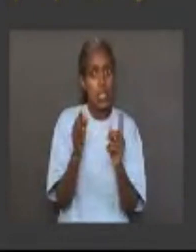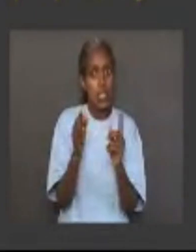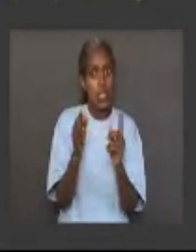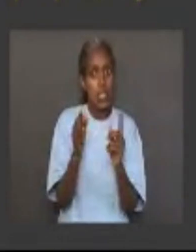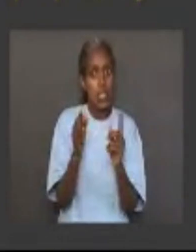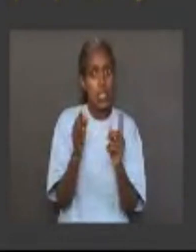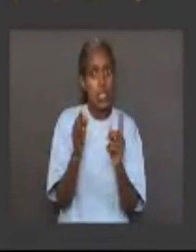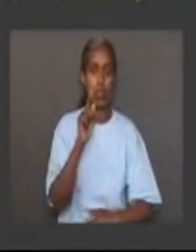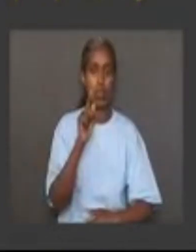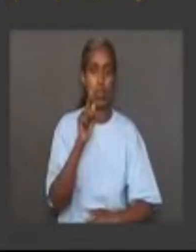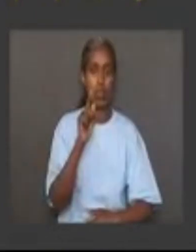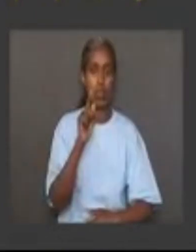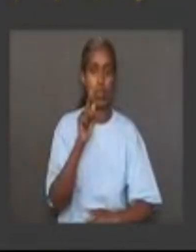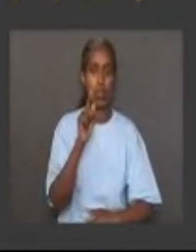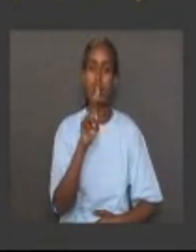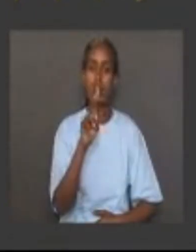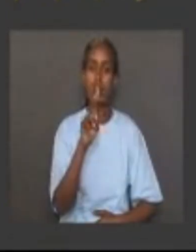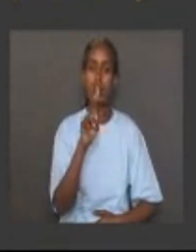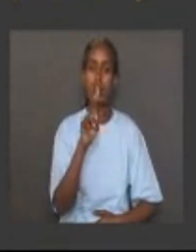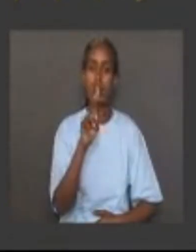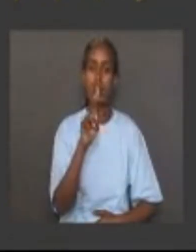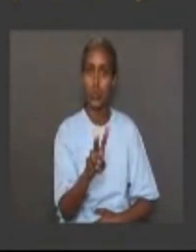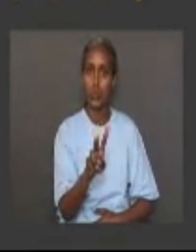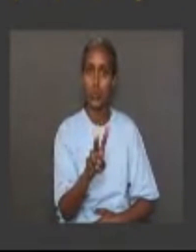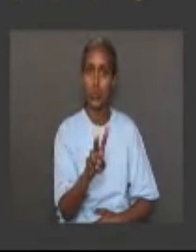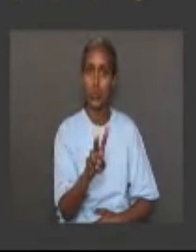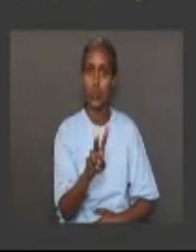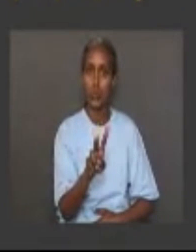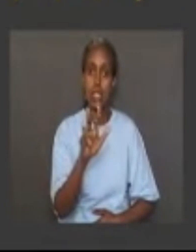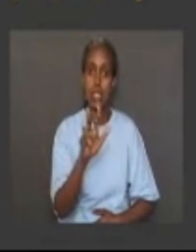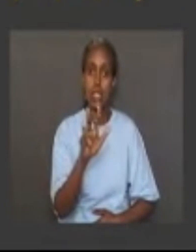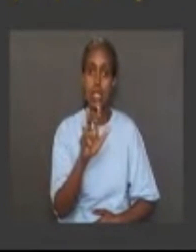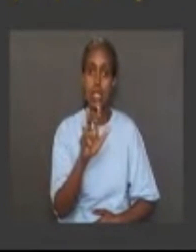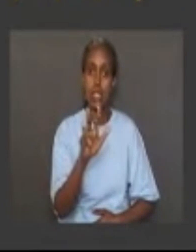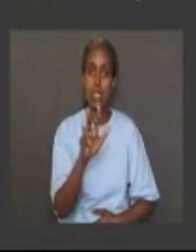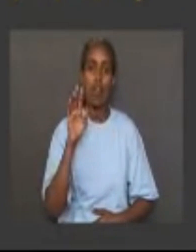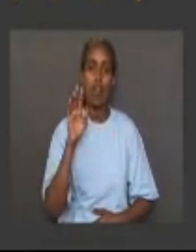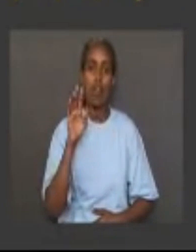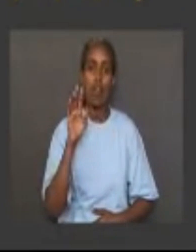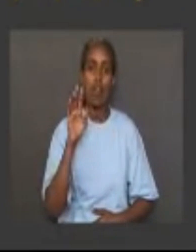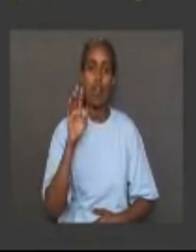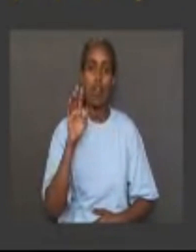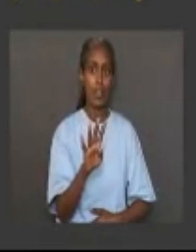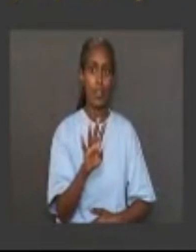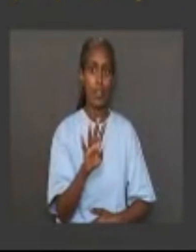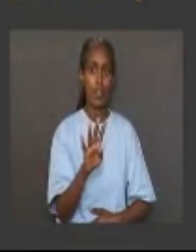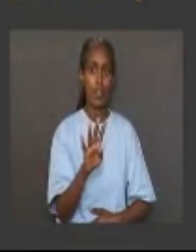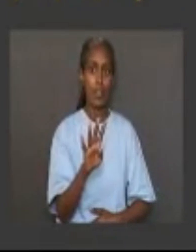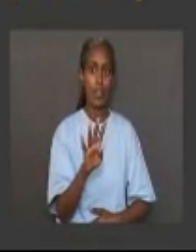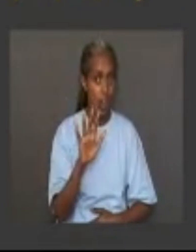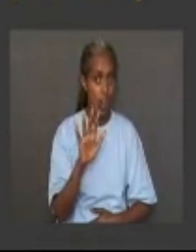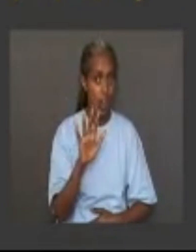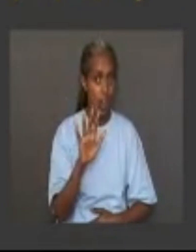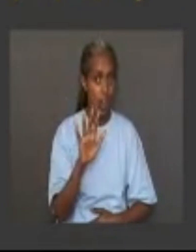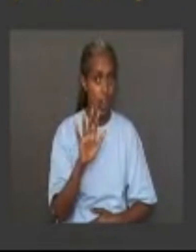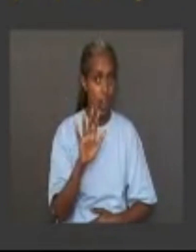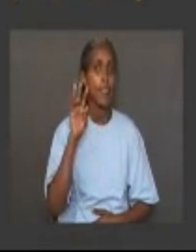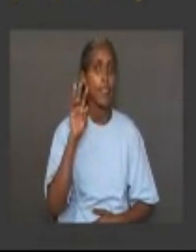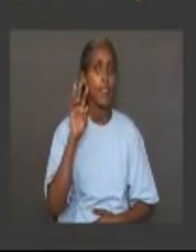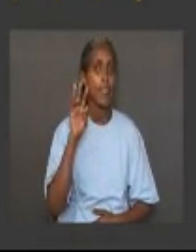1, 2, 3, 4, 5,